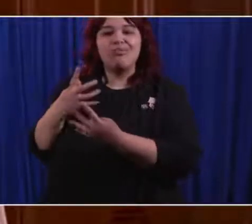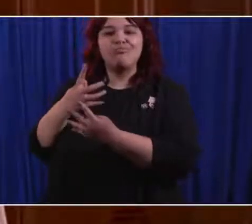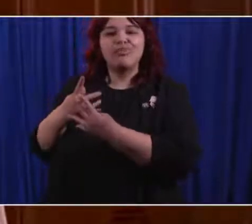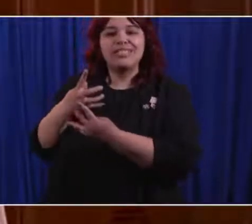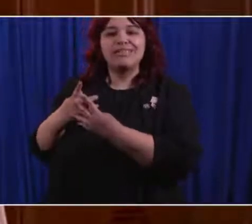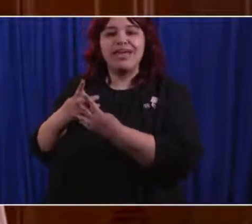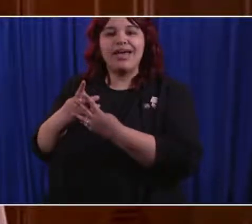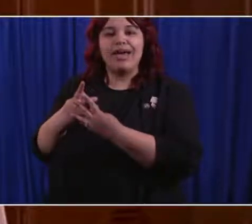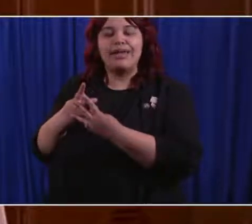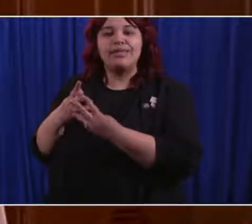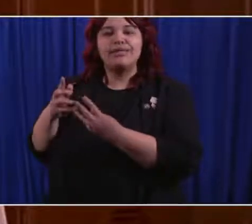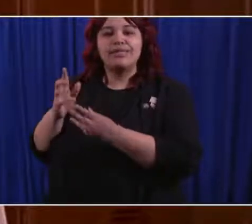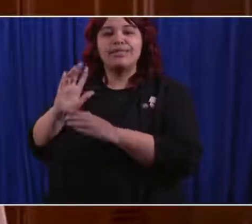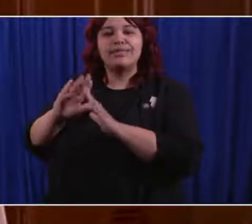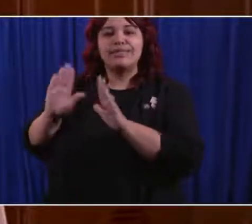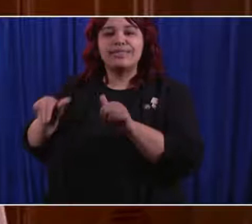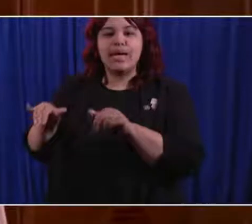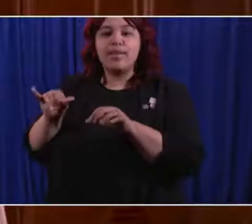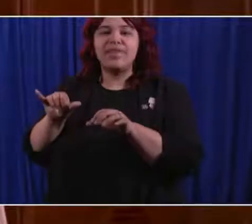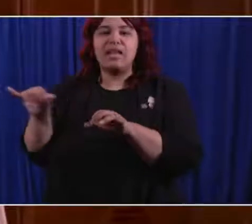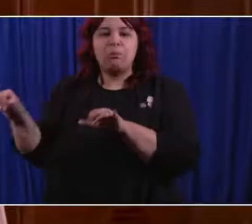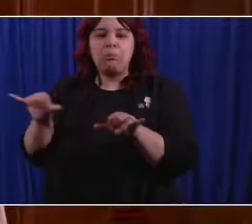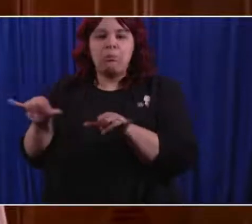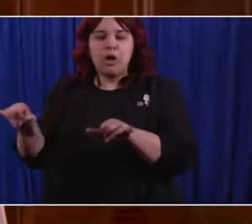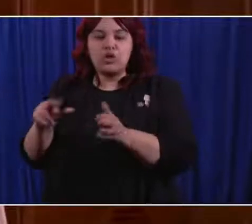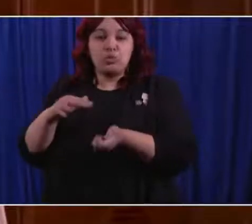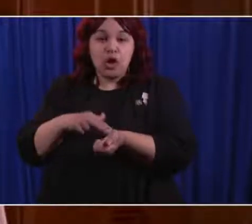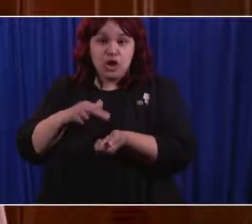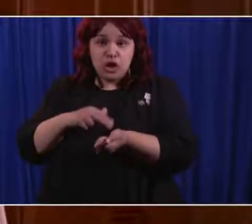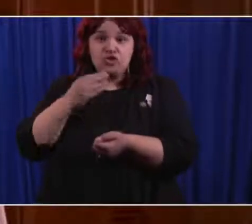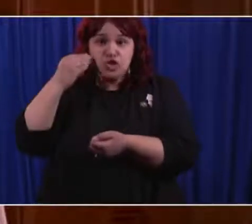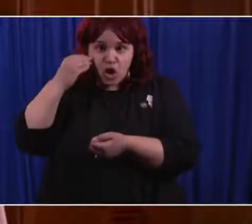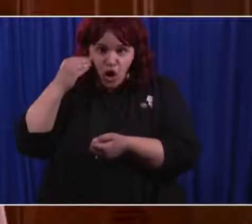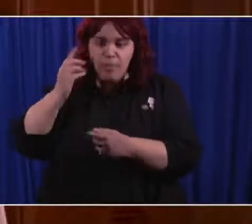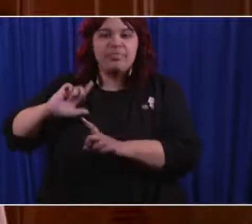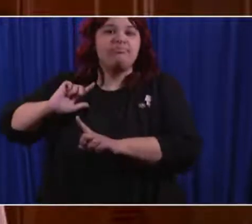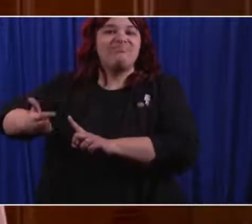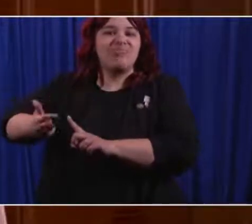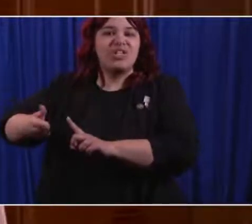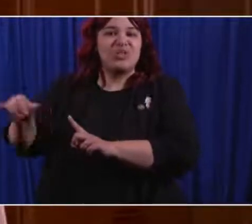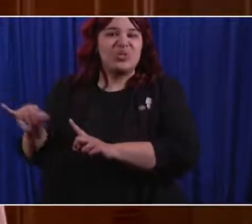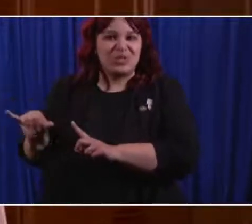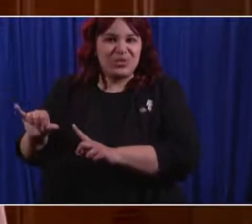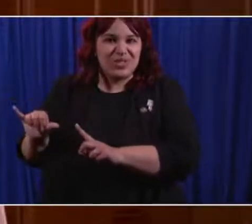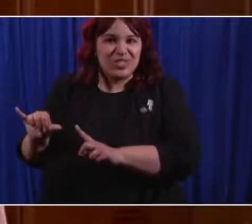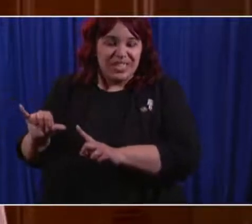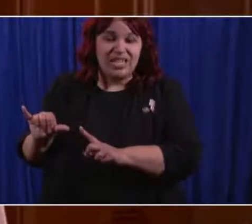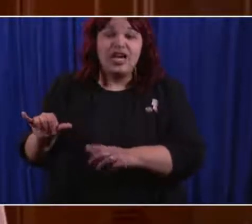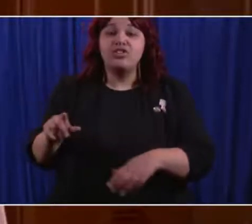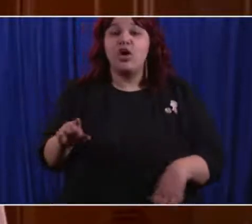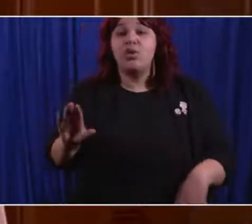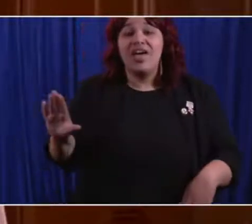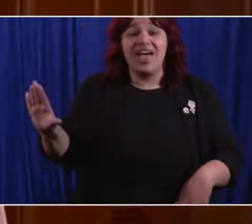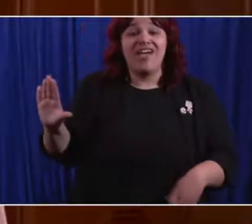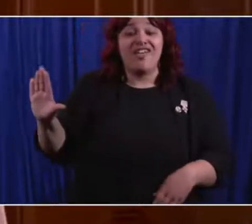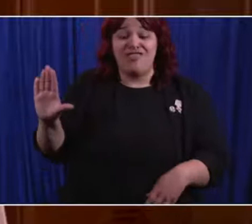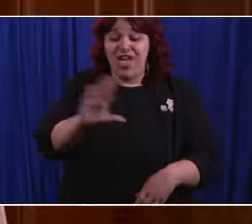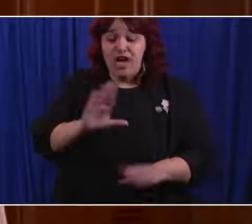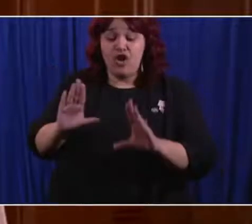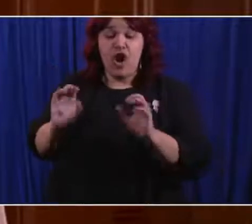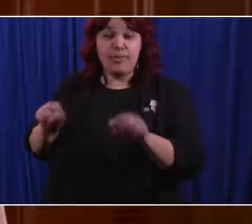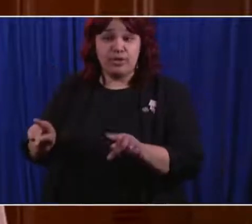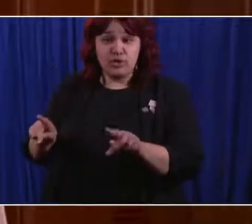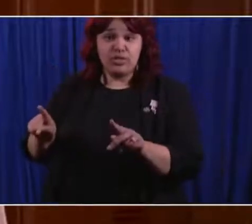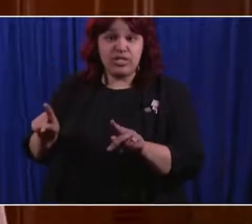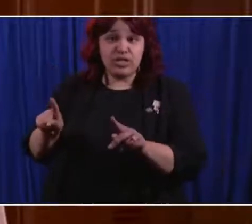home. So we will continue that all the way through this. We've tried to do it in a measured